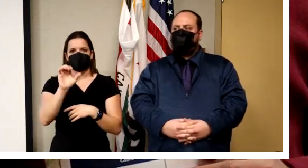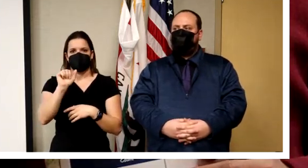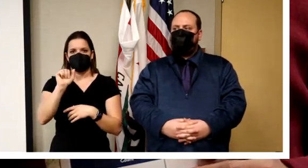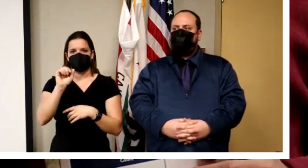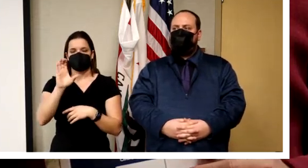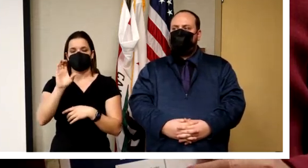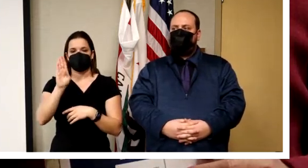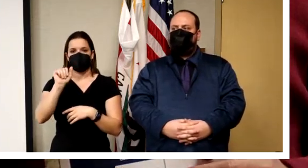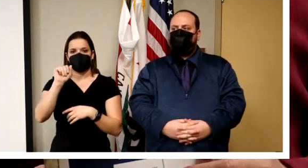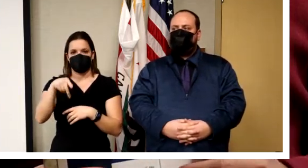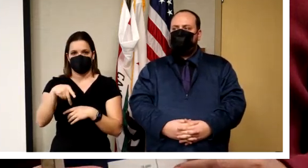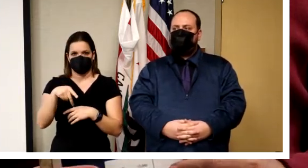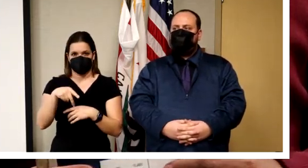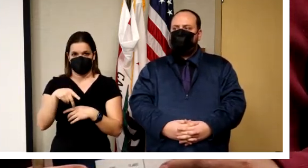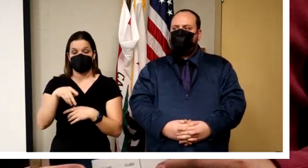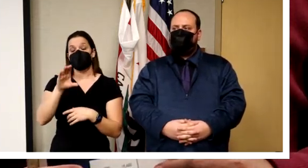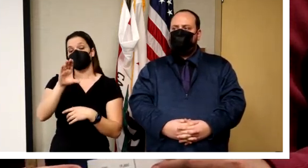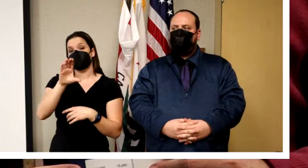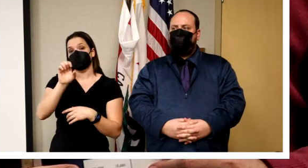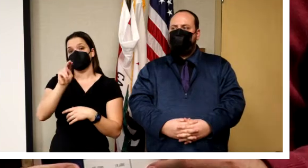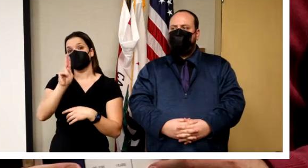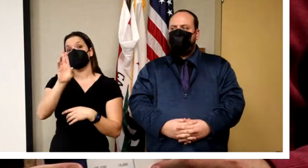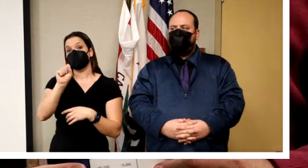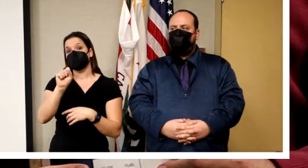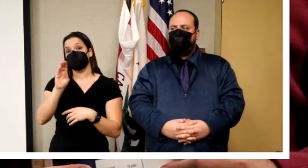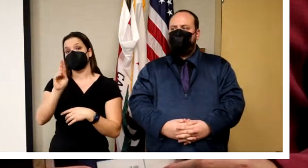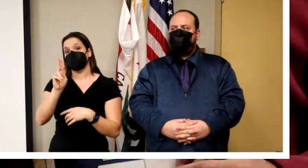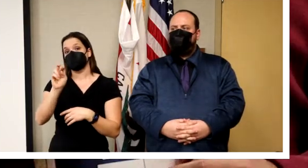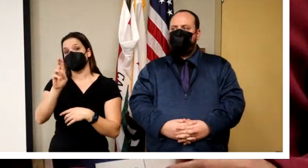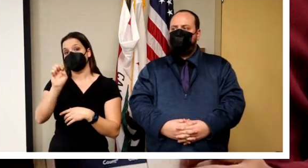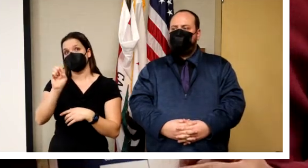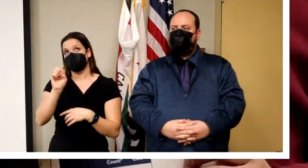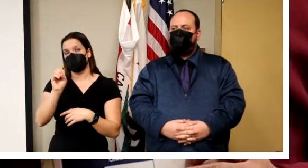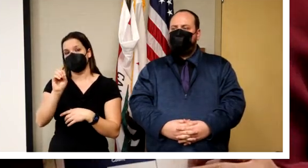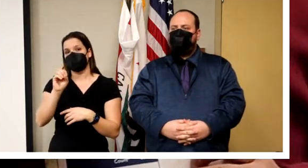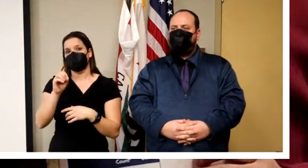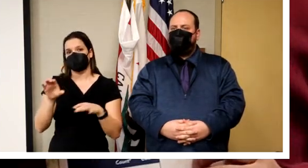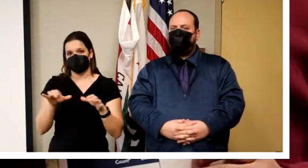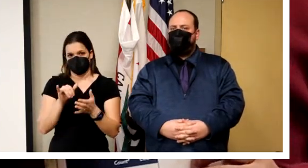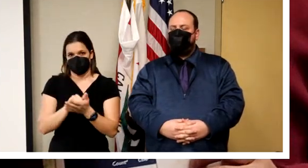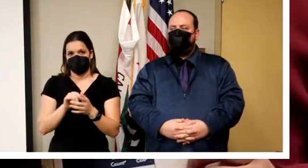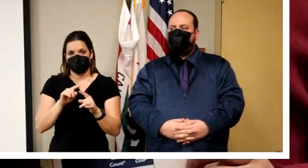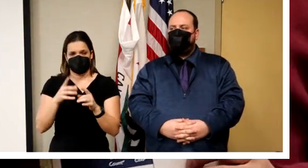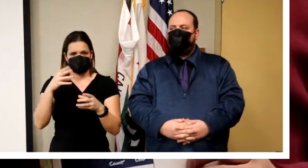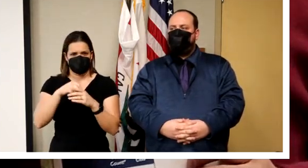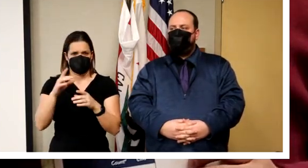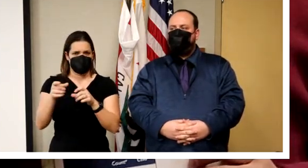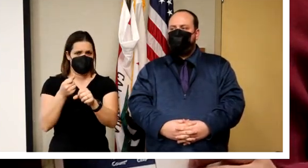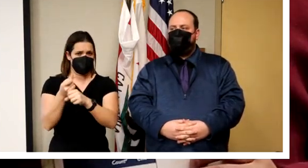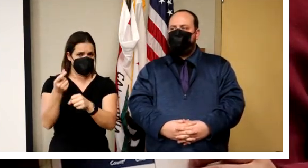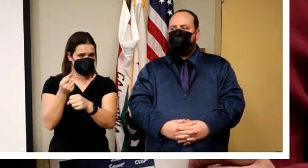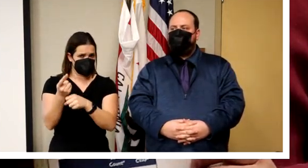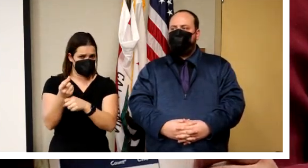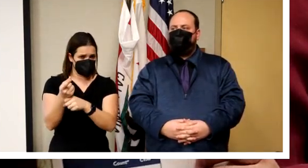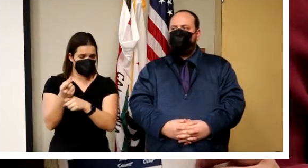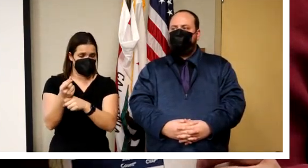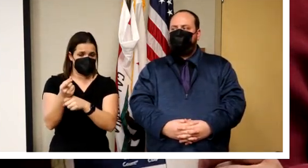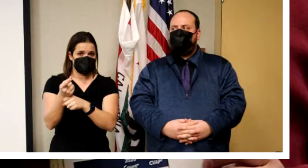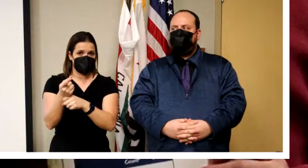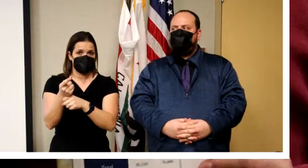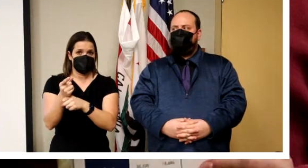CVAC numbers. The Census Bureau does. The Census Bureau does, Yes. but it's in their annual. It's an